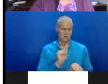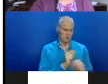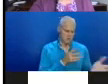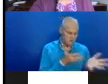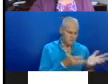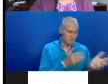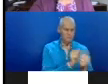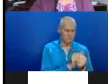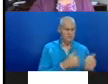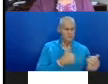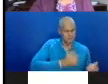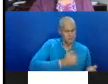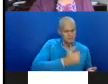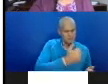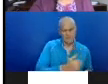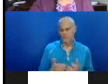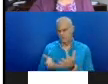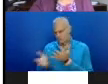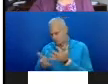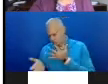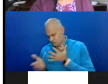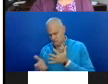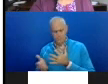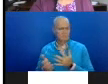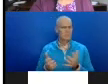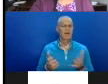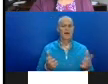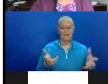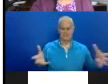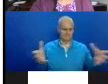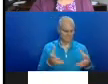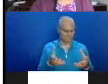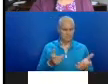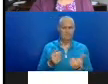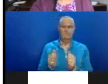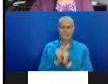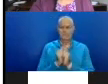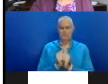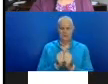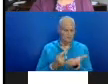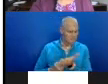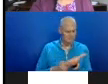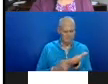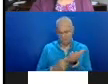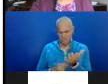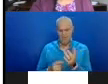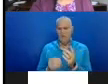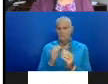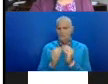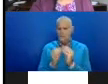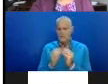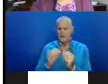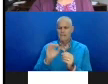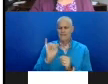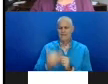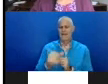had conversations with a Tia, and then eventually we had these conversations together about repairing harm, and